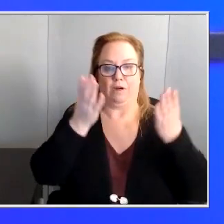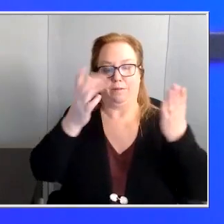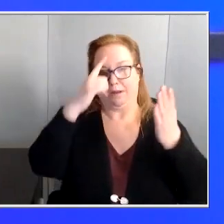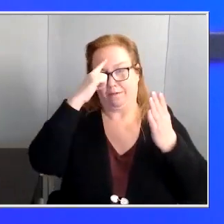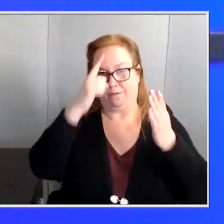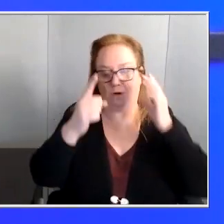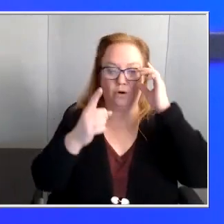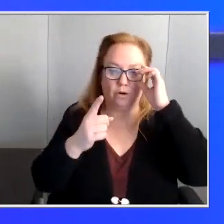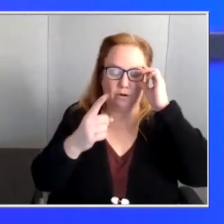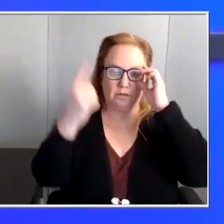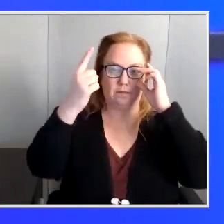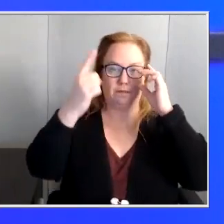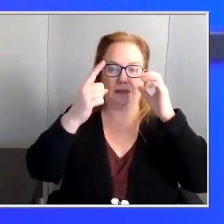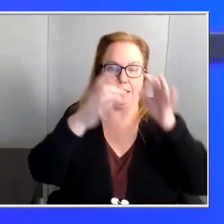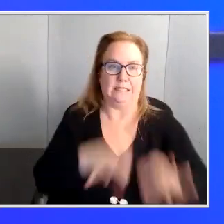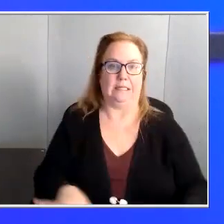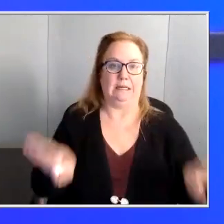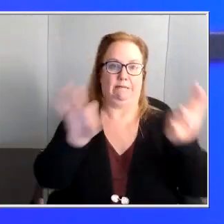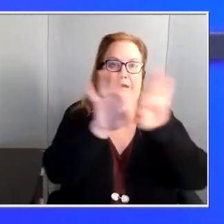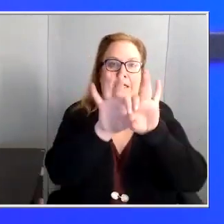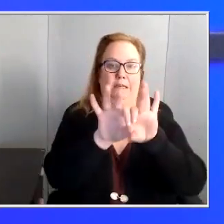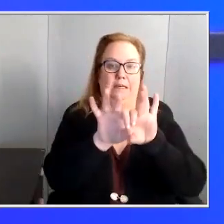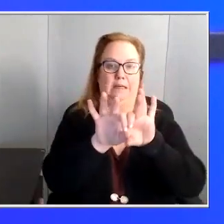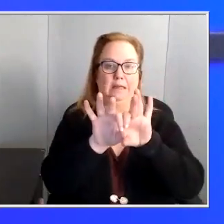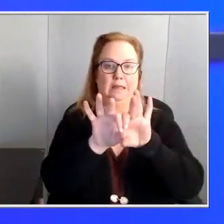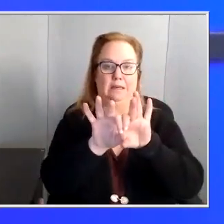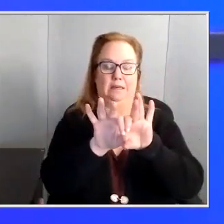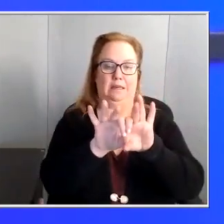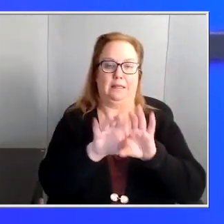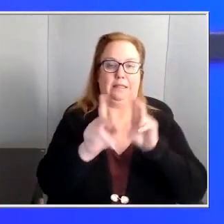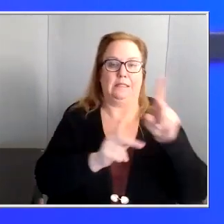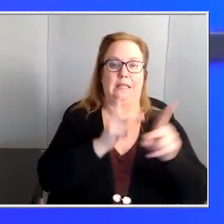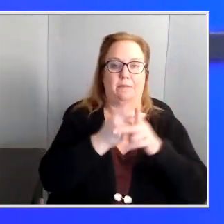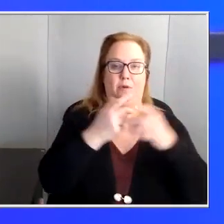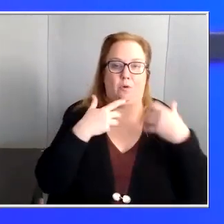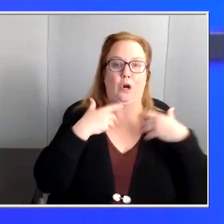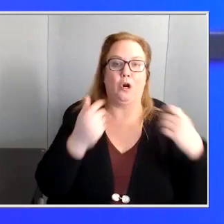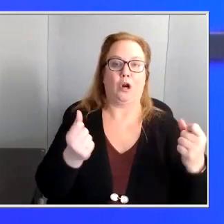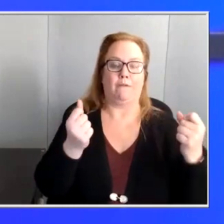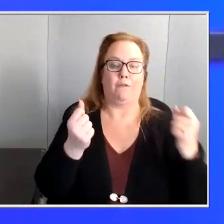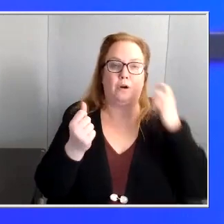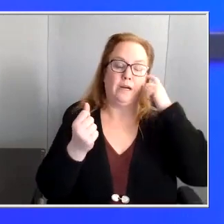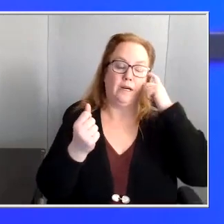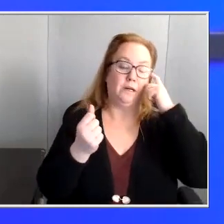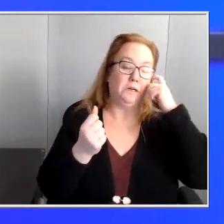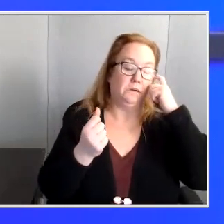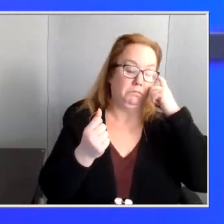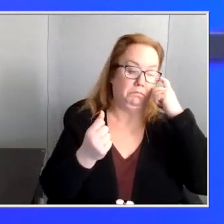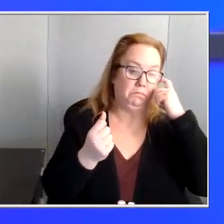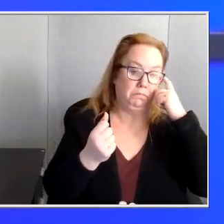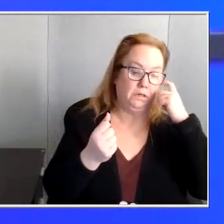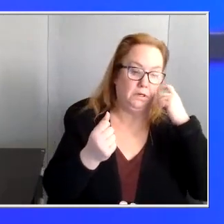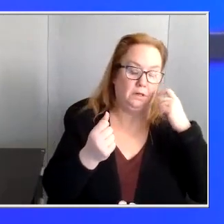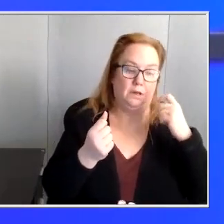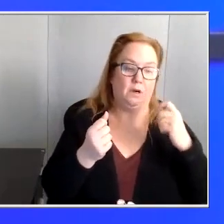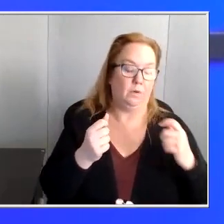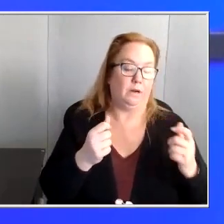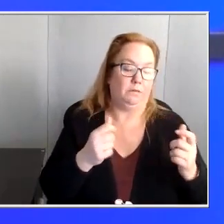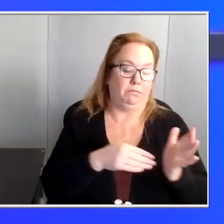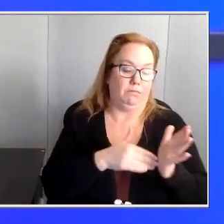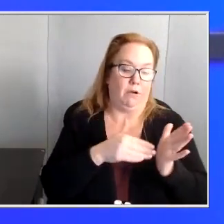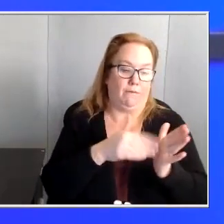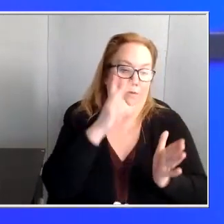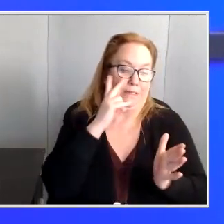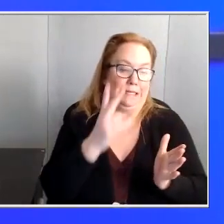for something significant, I think this type of recovery is something that we very often